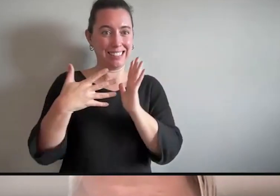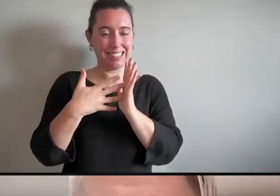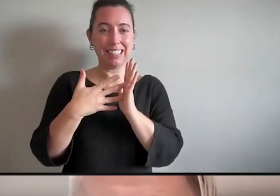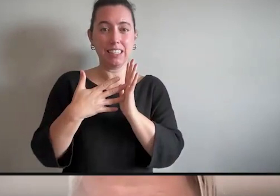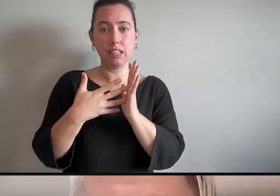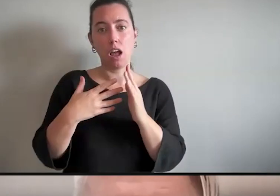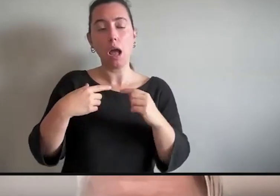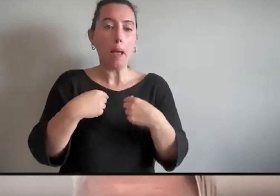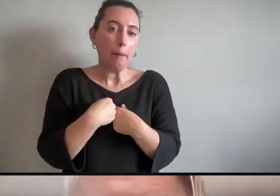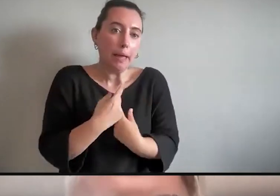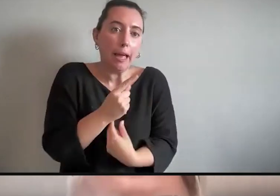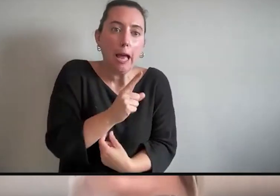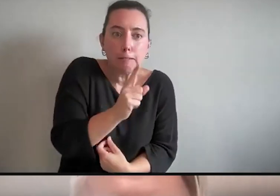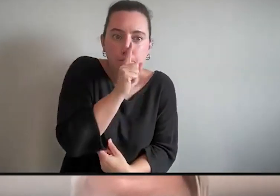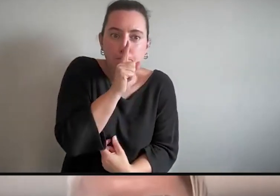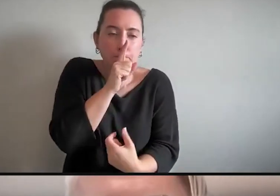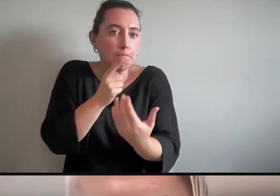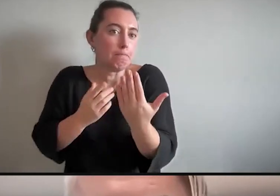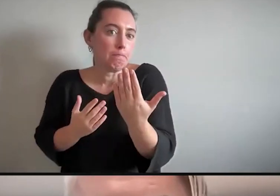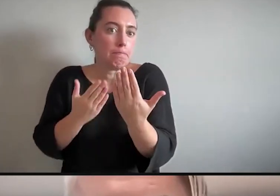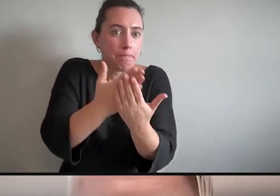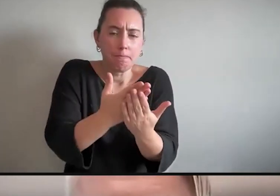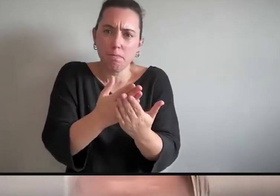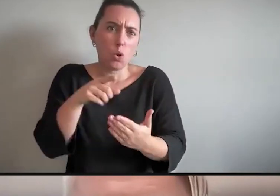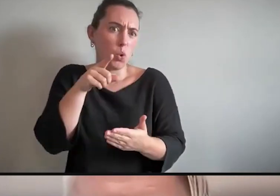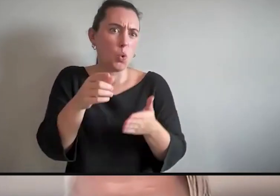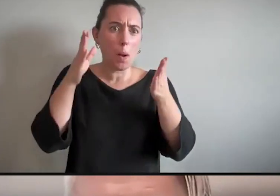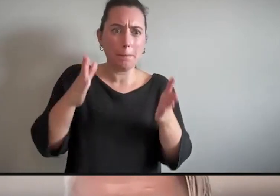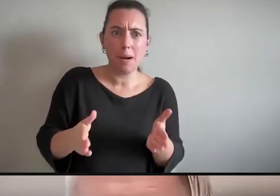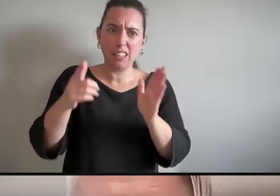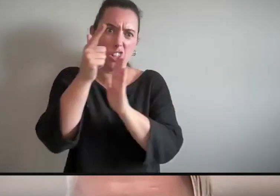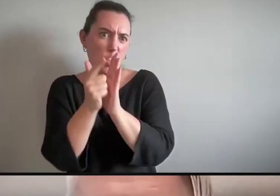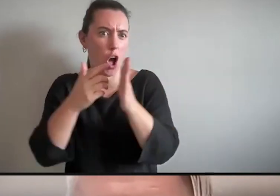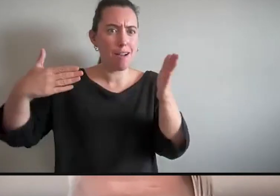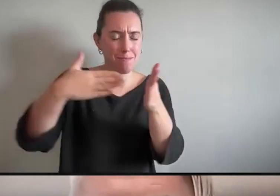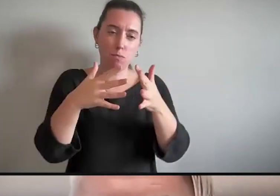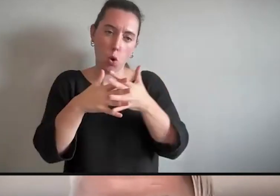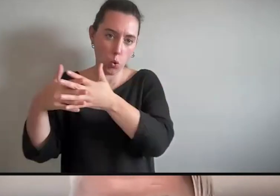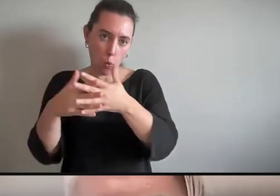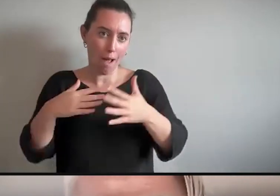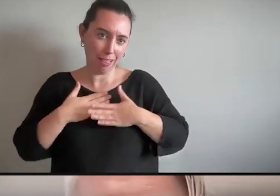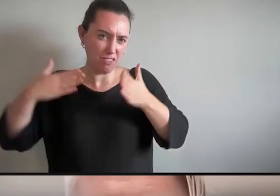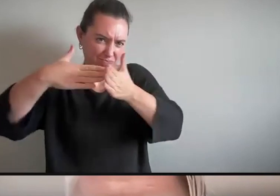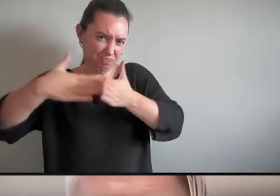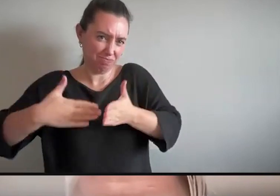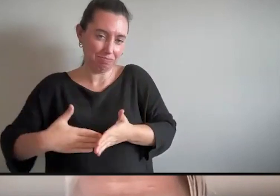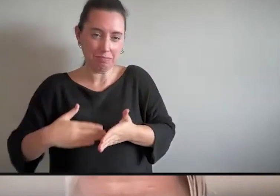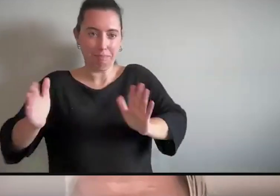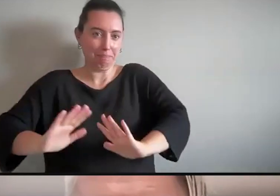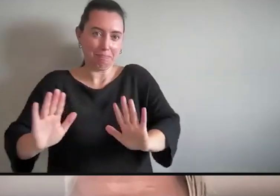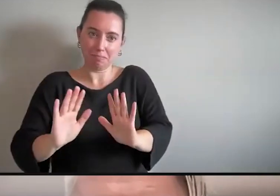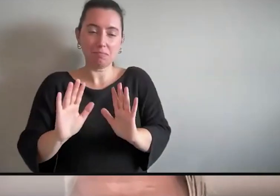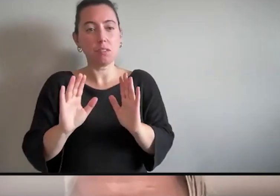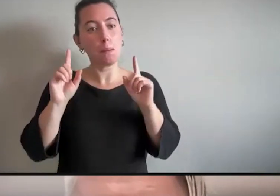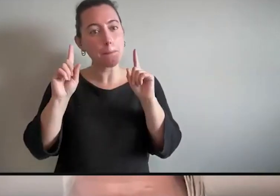anyone to do something that will result in a lawsuit in the US, but really to see how can we change the